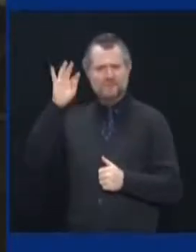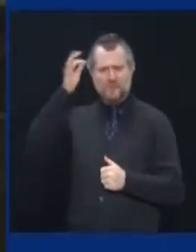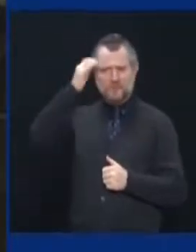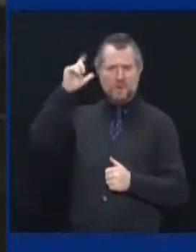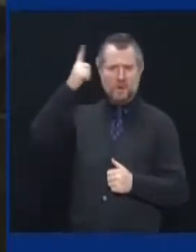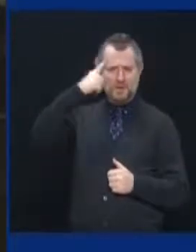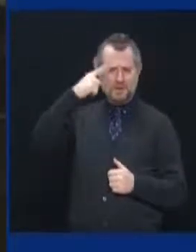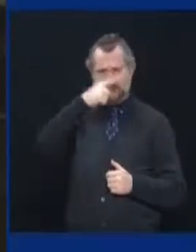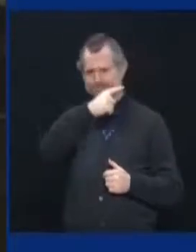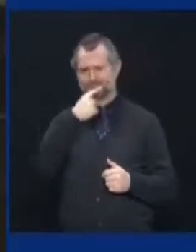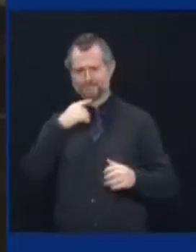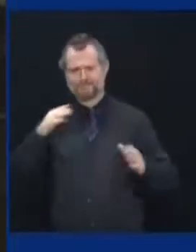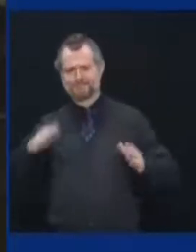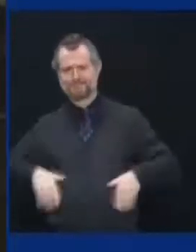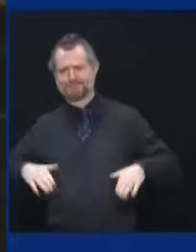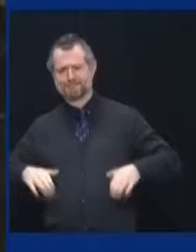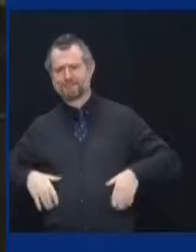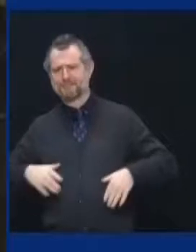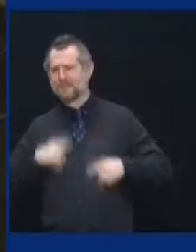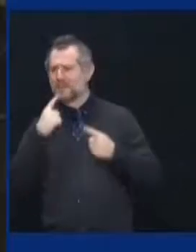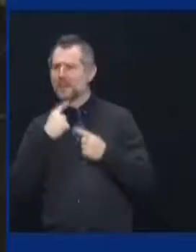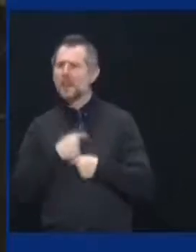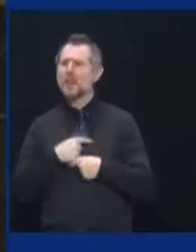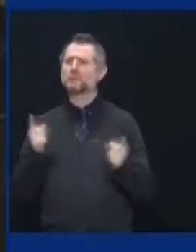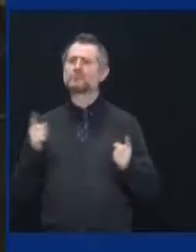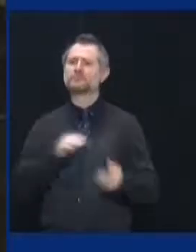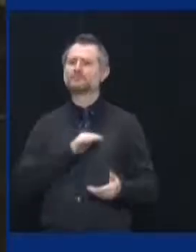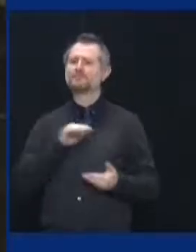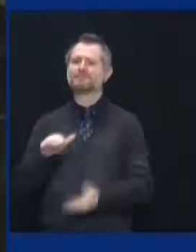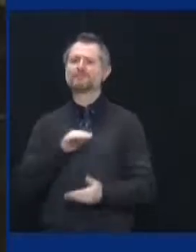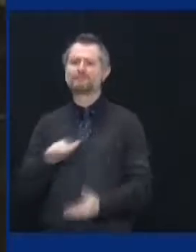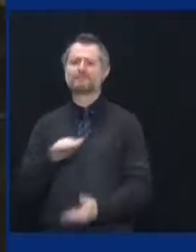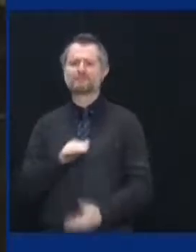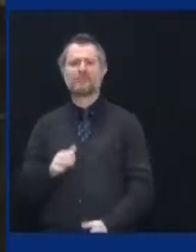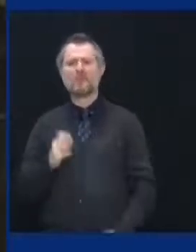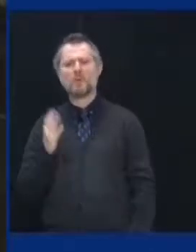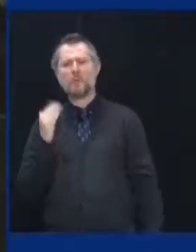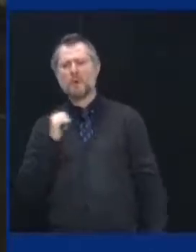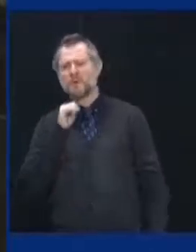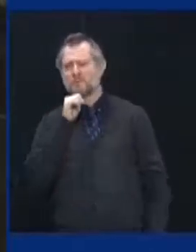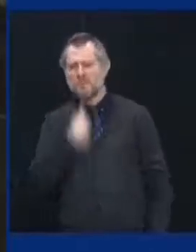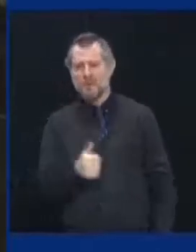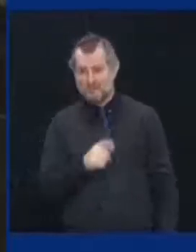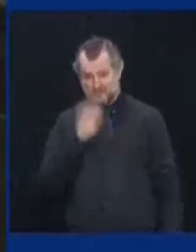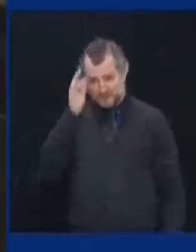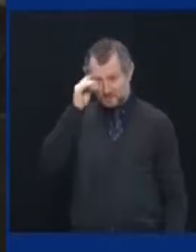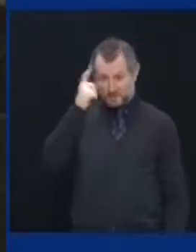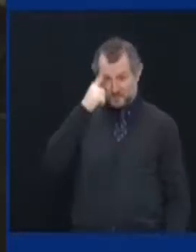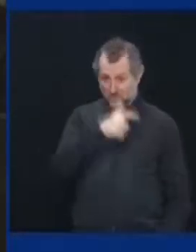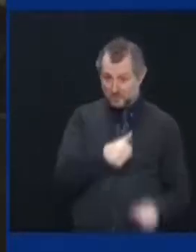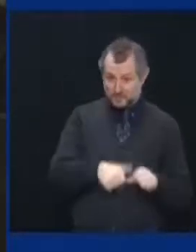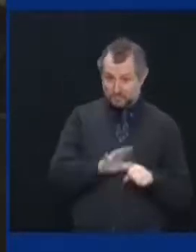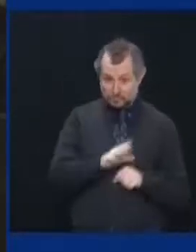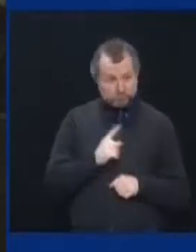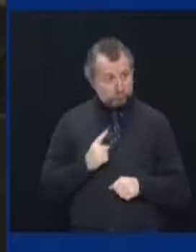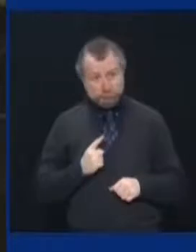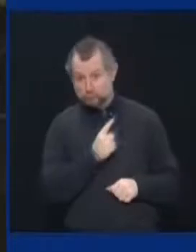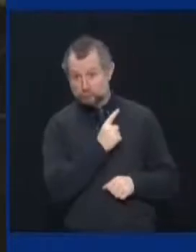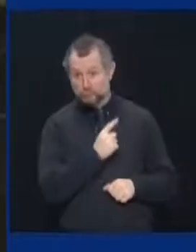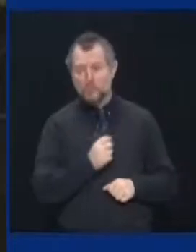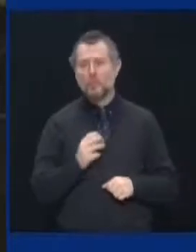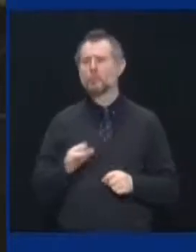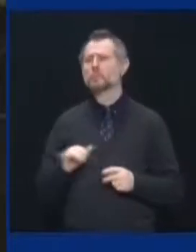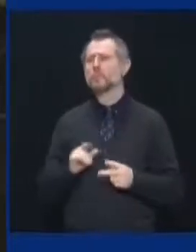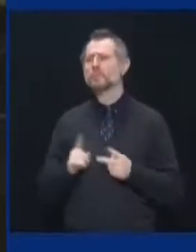come through with this in terms of the supply. Is there a reason? I mean, is it federal incompetence? And I also wanted to get your reaction to